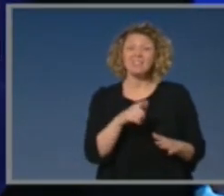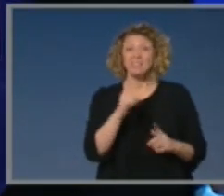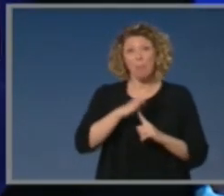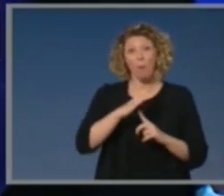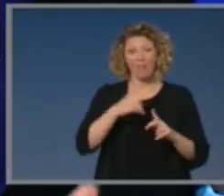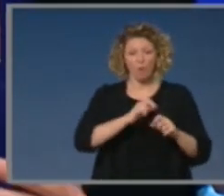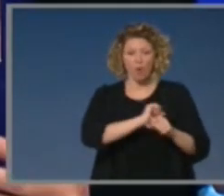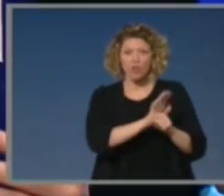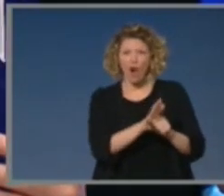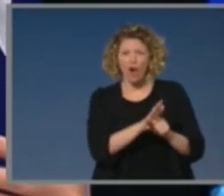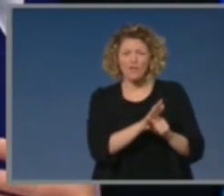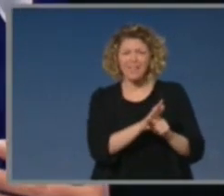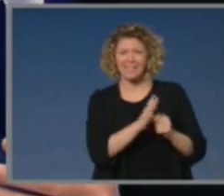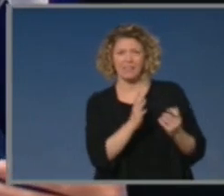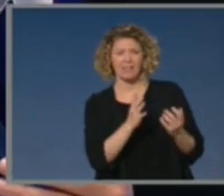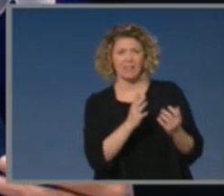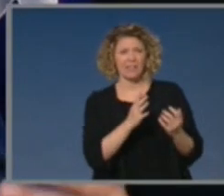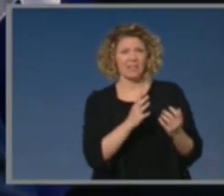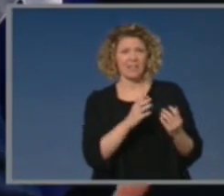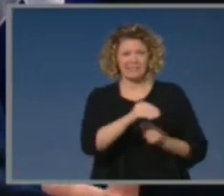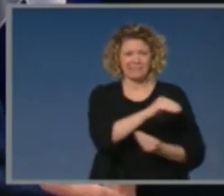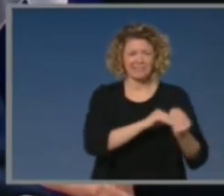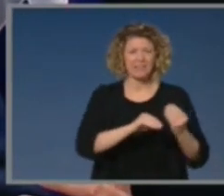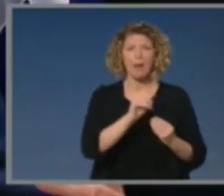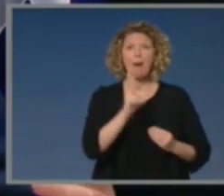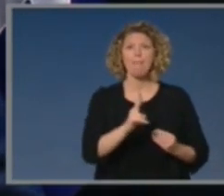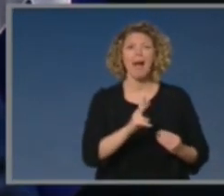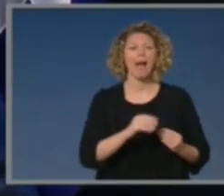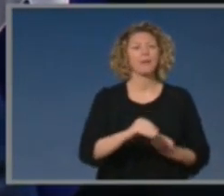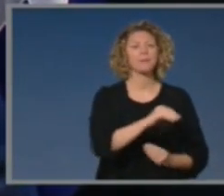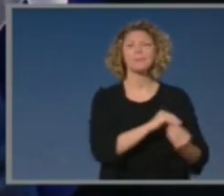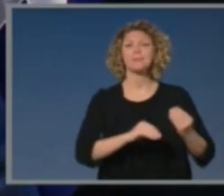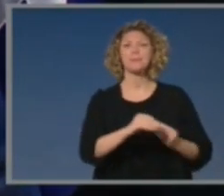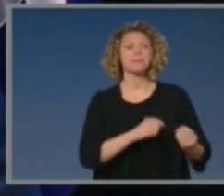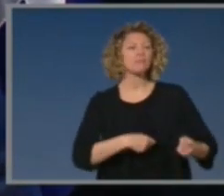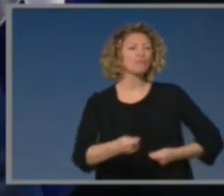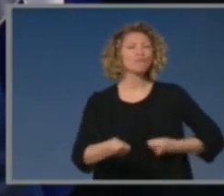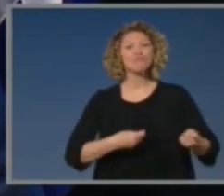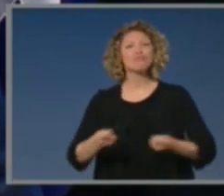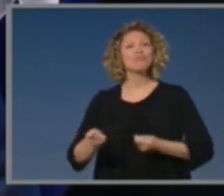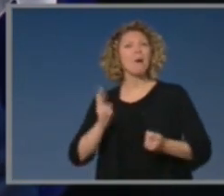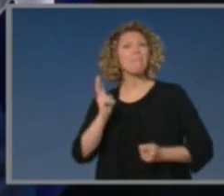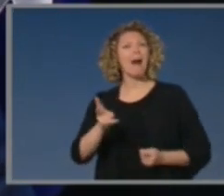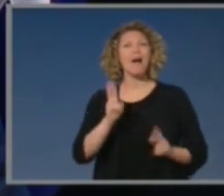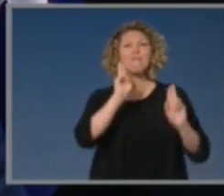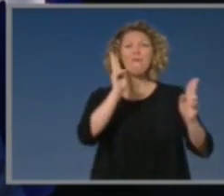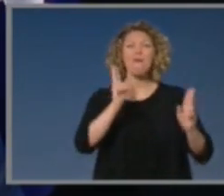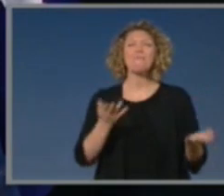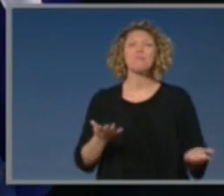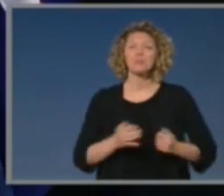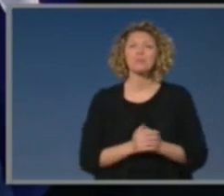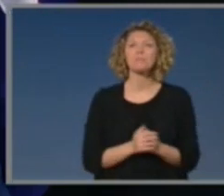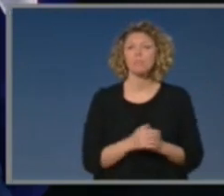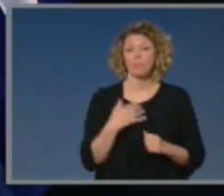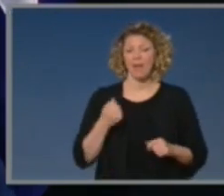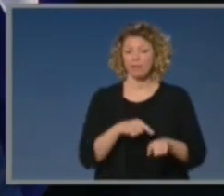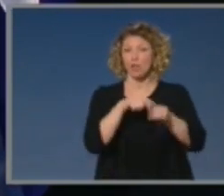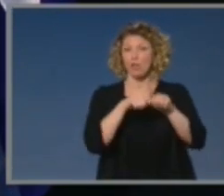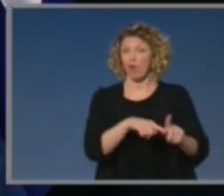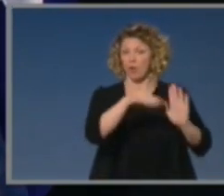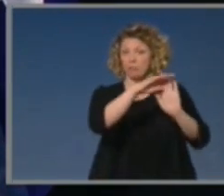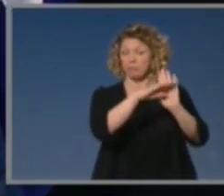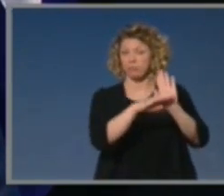important is people need to still hold to those principles that are around a COVID-safe environment, the